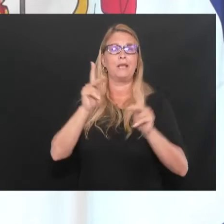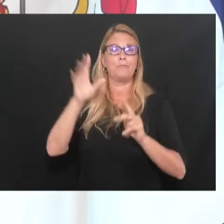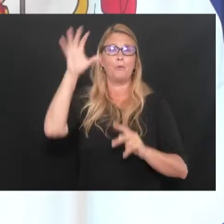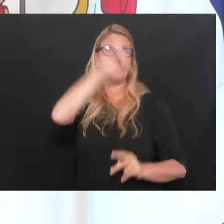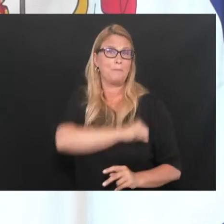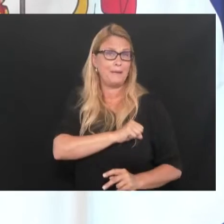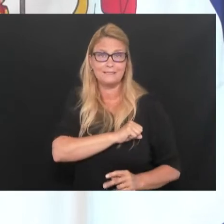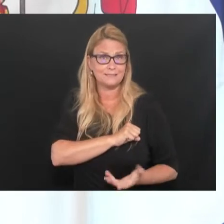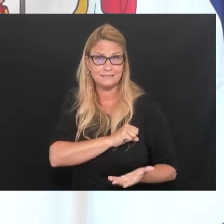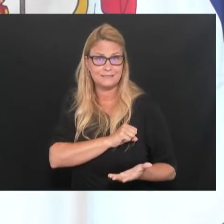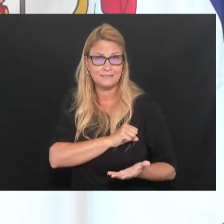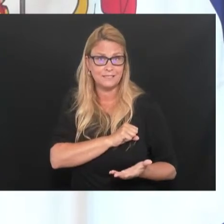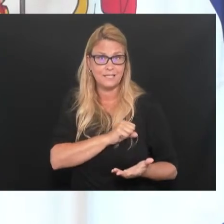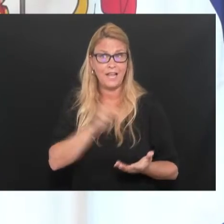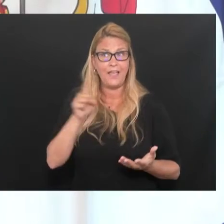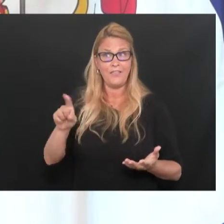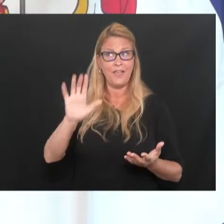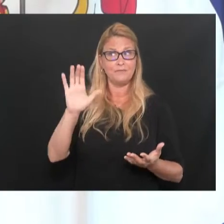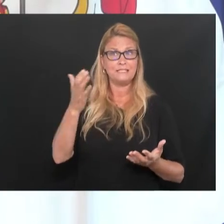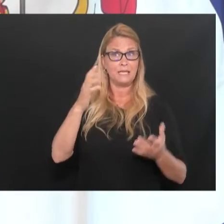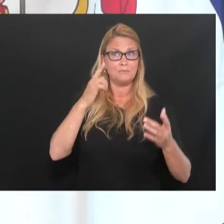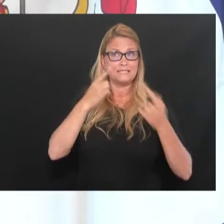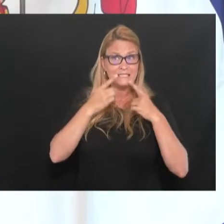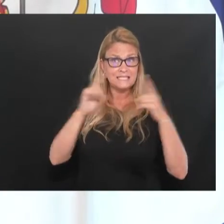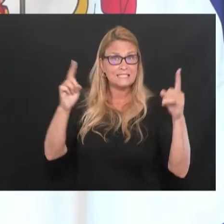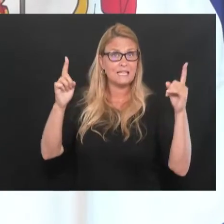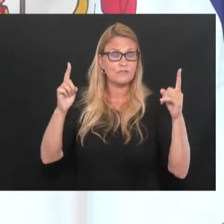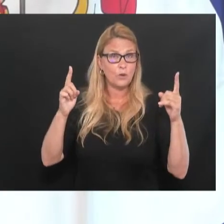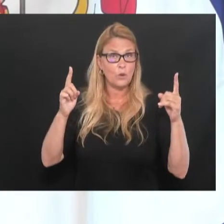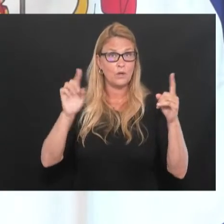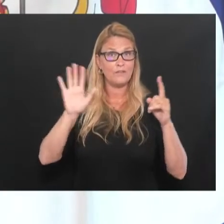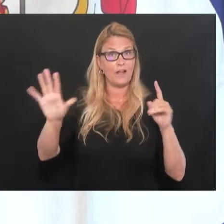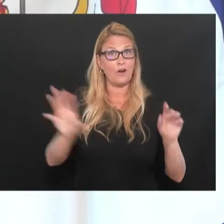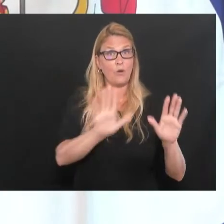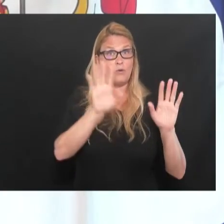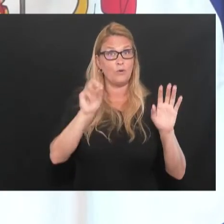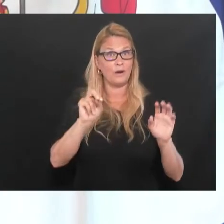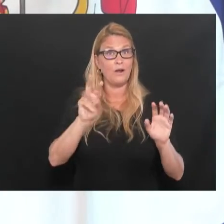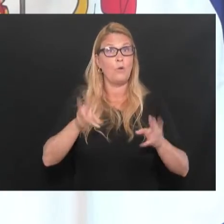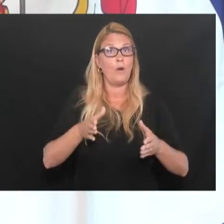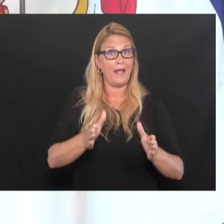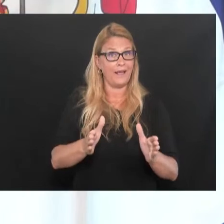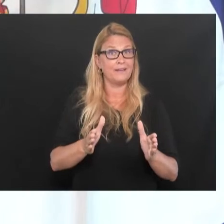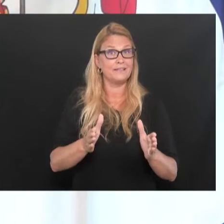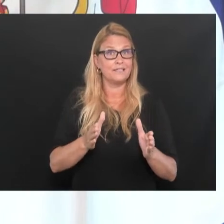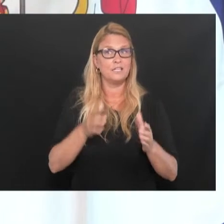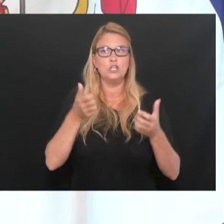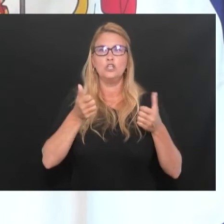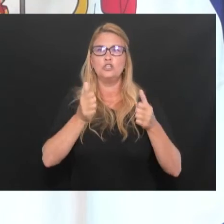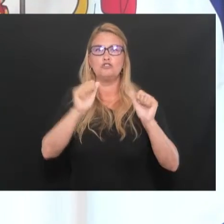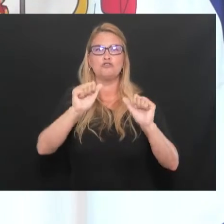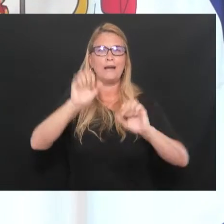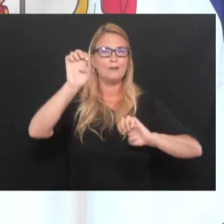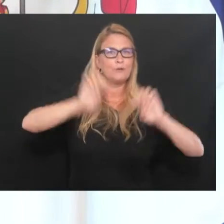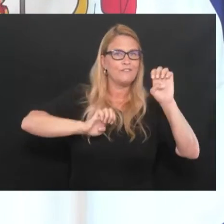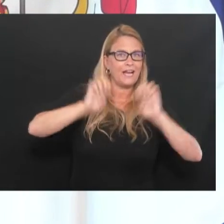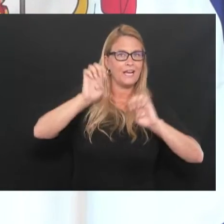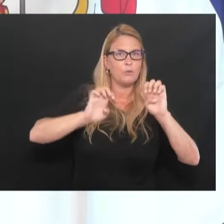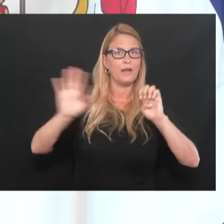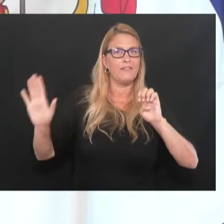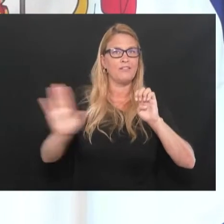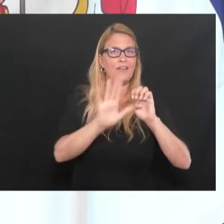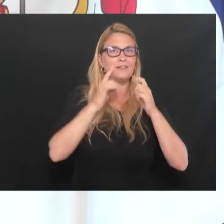I think they've been very successful in their own way. If you try to evaluate their success